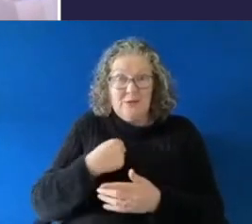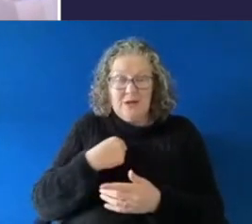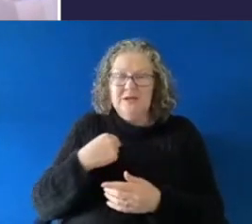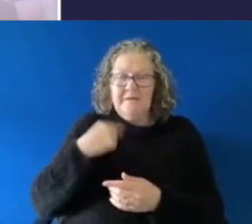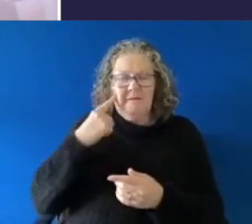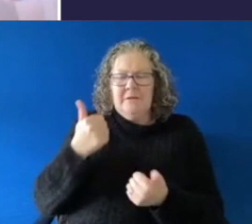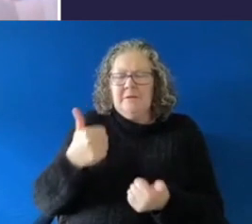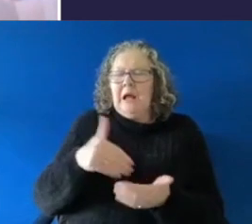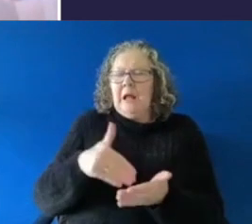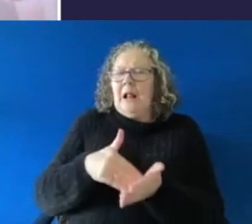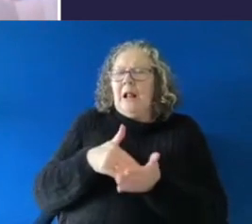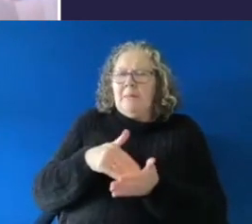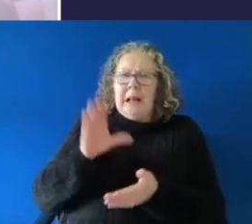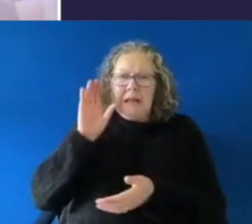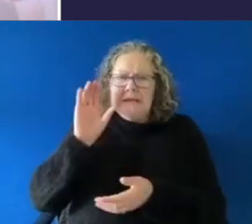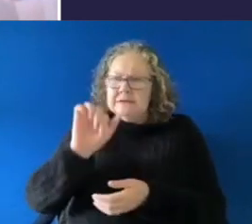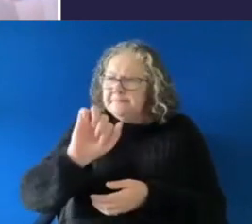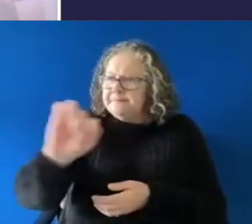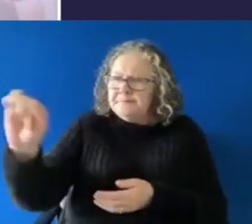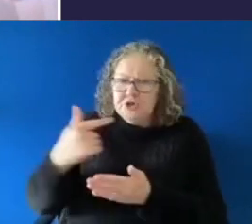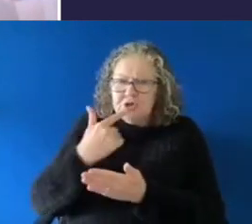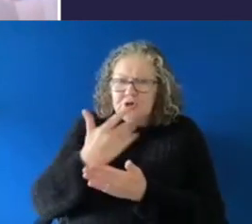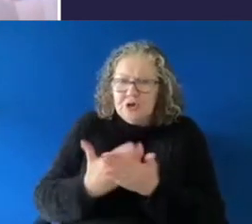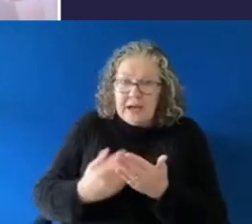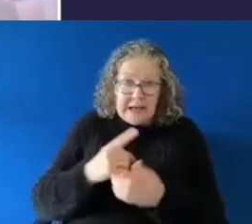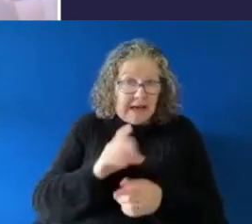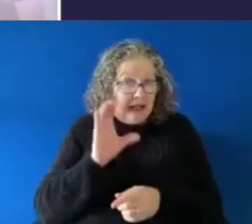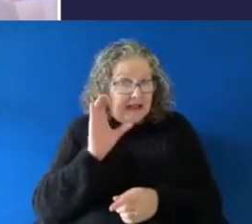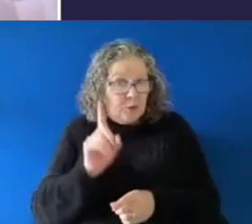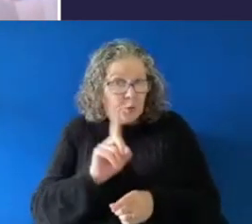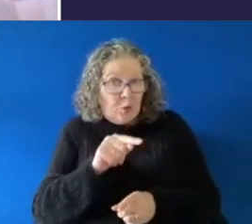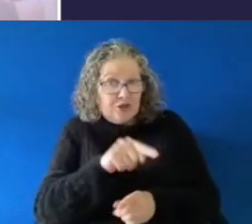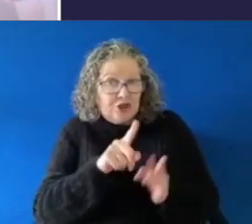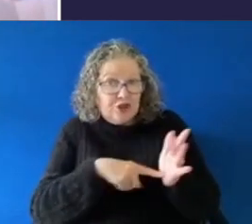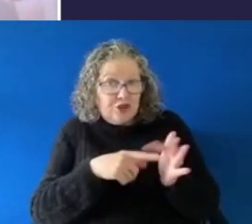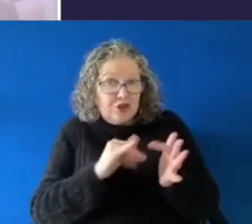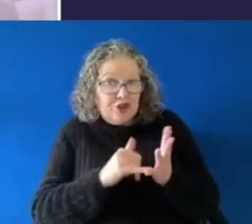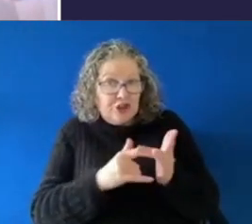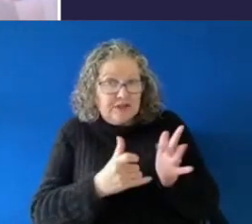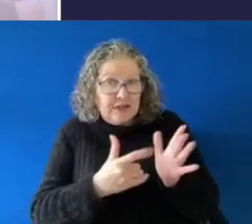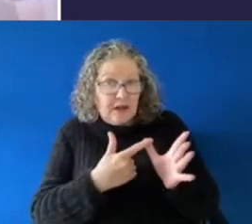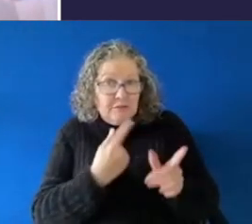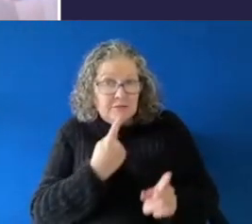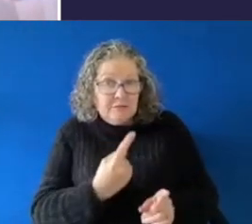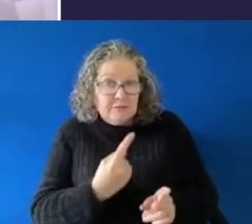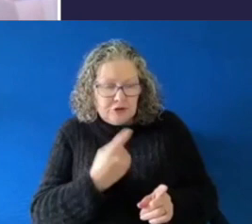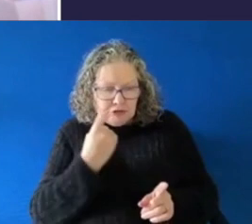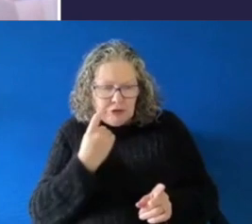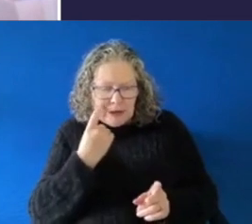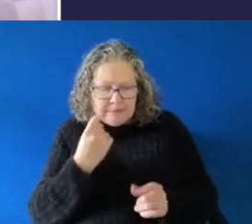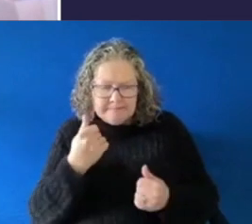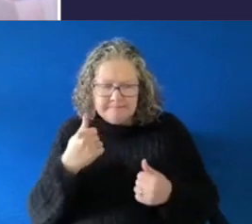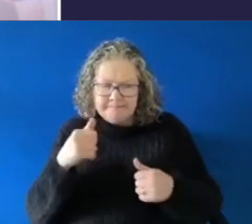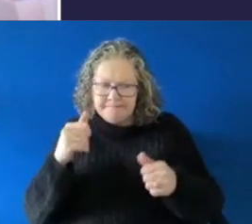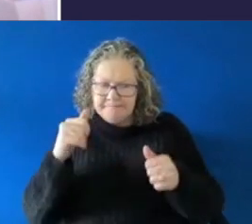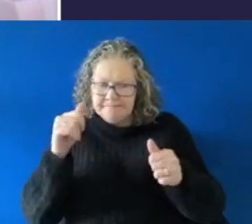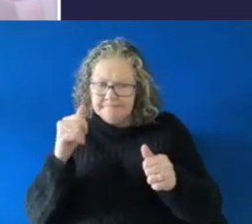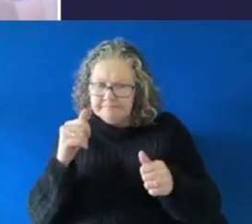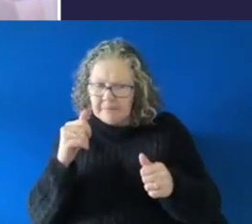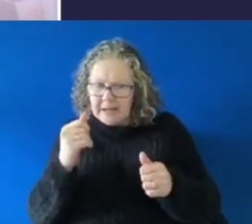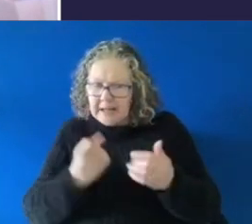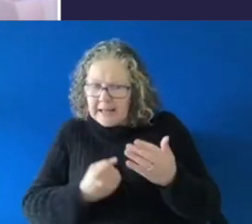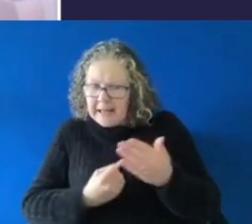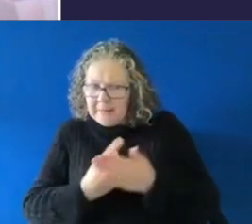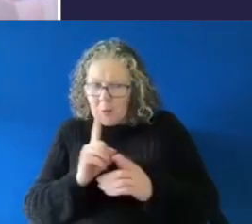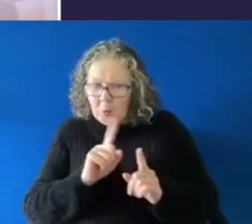to story and to listening to Jessica and trying to make possible the things that she